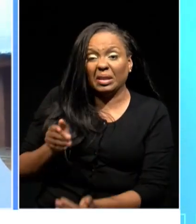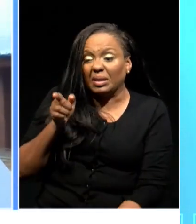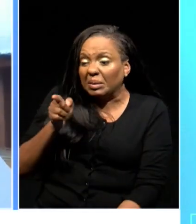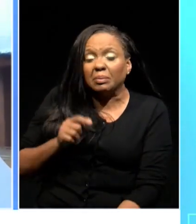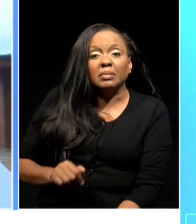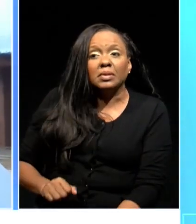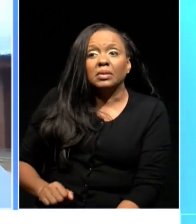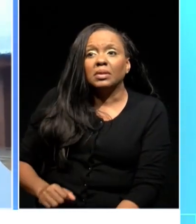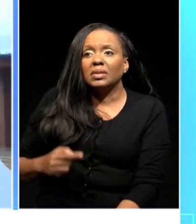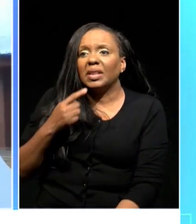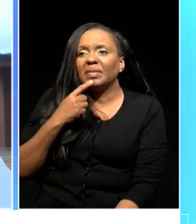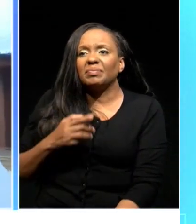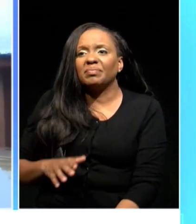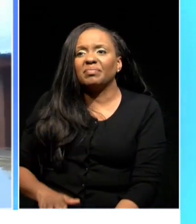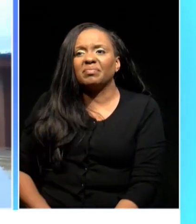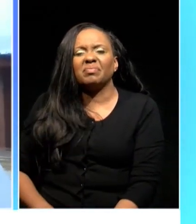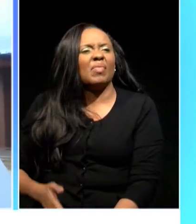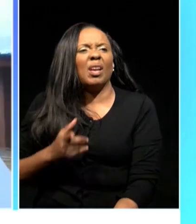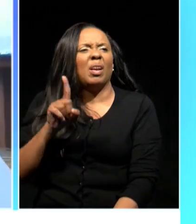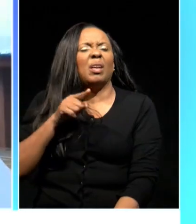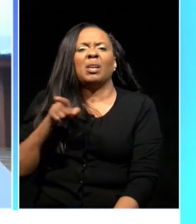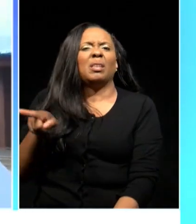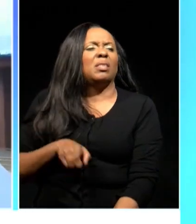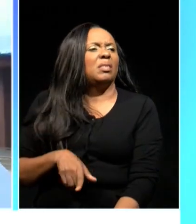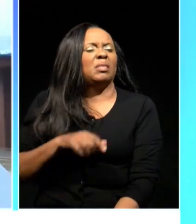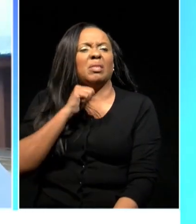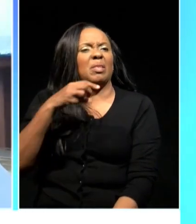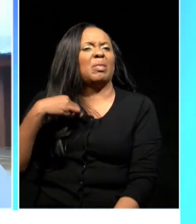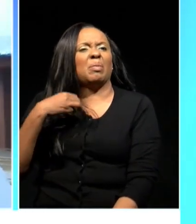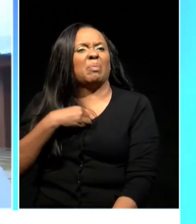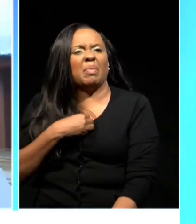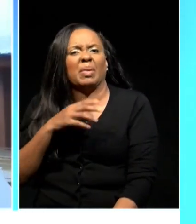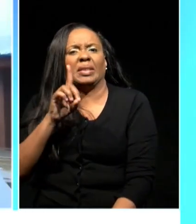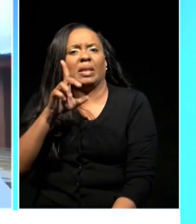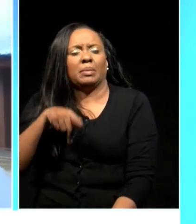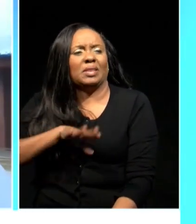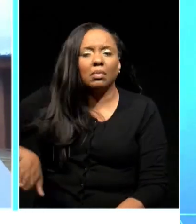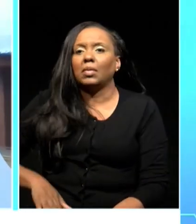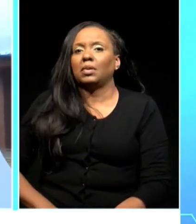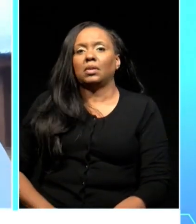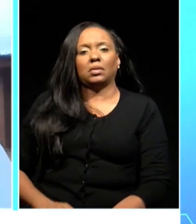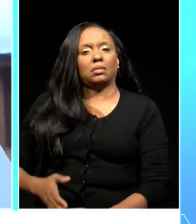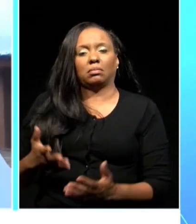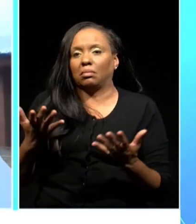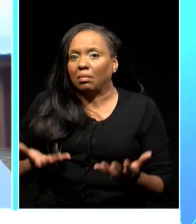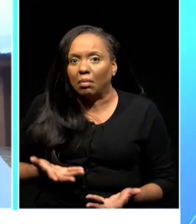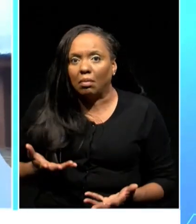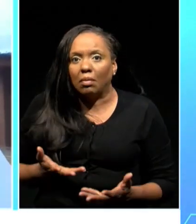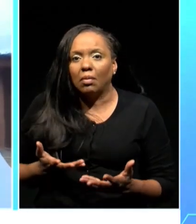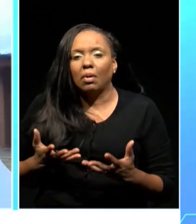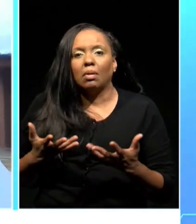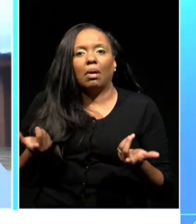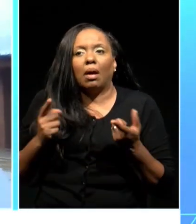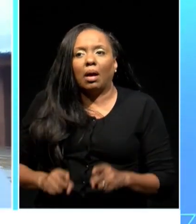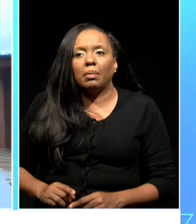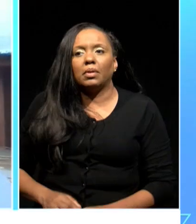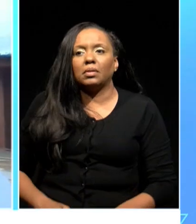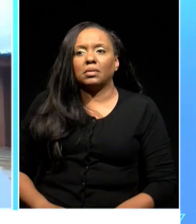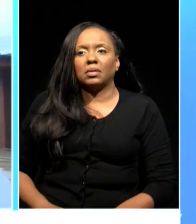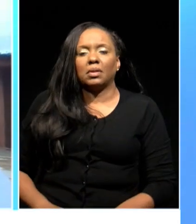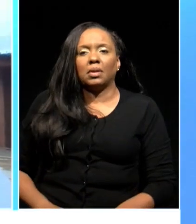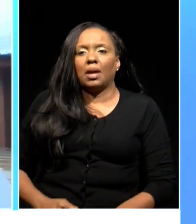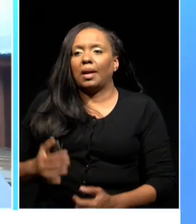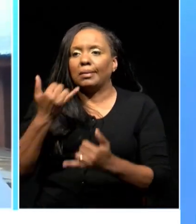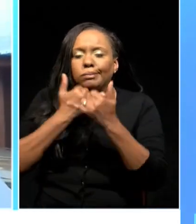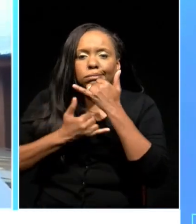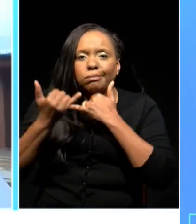position, they're going to say, oh, that person is not objective because they're not a member of our party. So we're not listening to them. And they then make those horrible